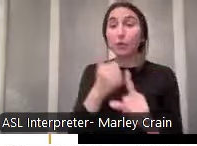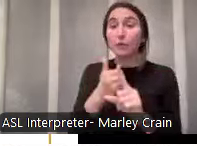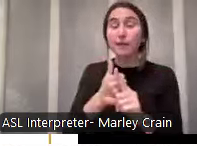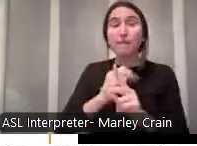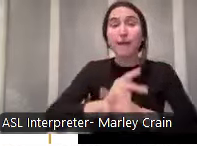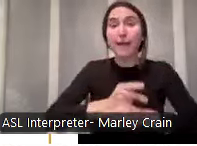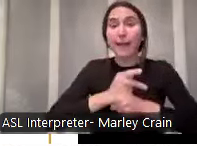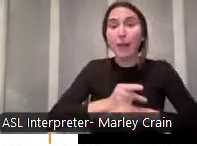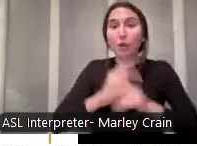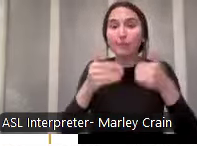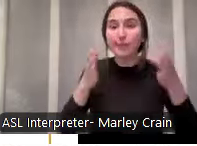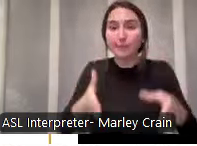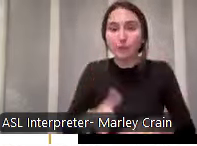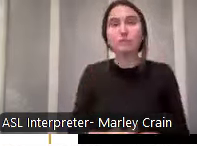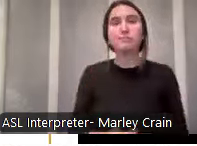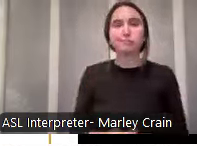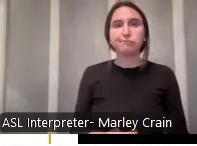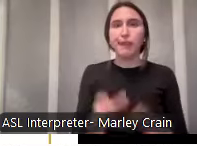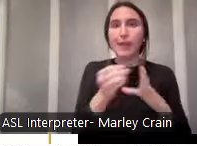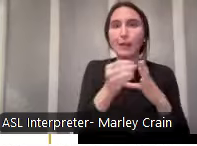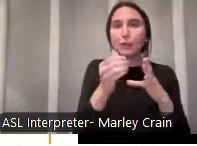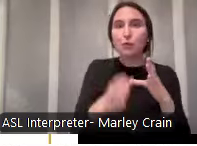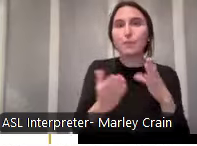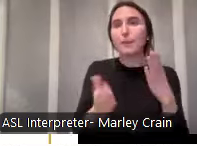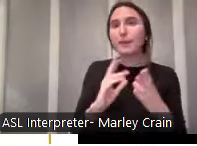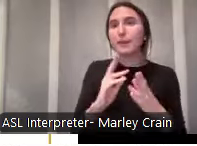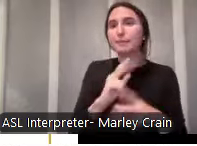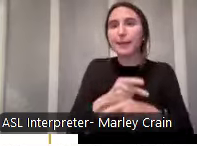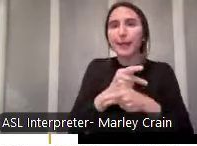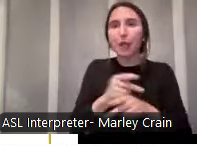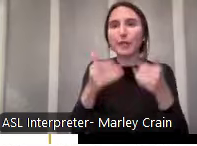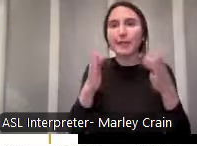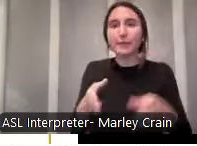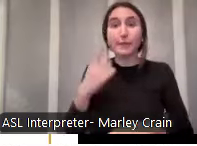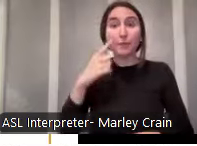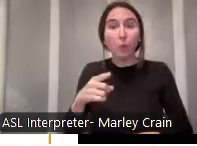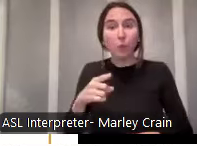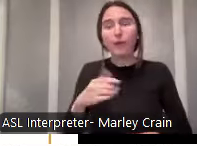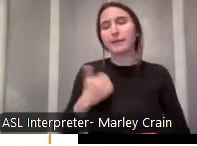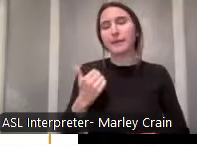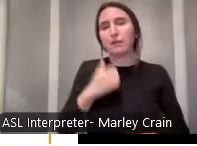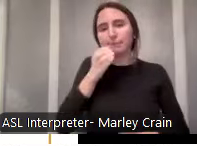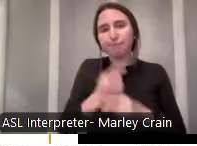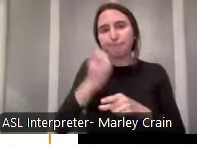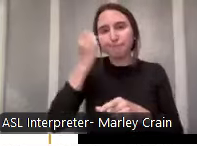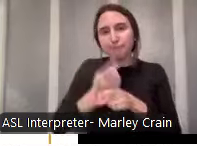for students that are caregivers for younger siblings, for example, they have to have an